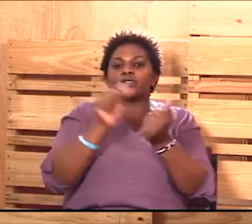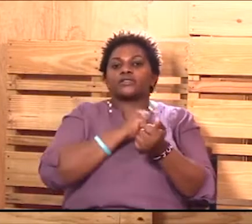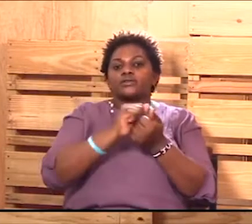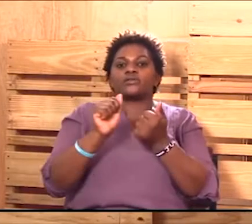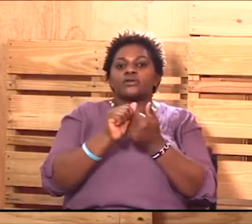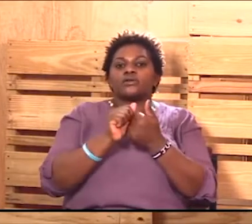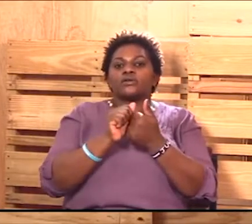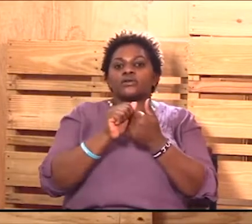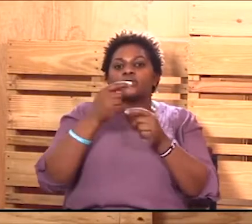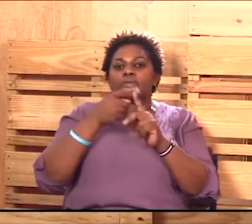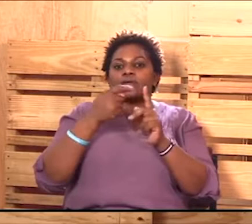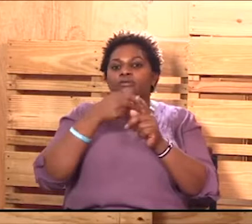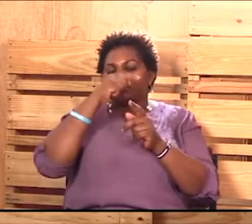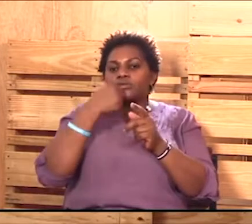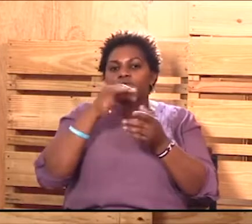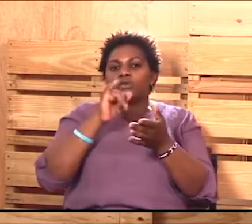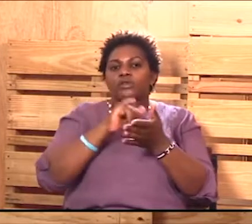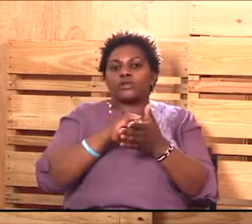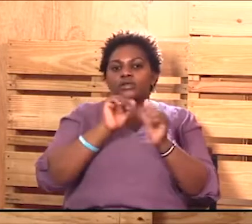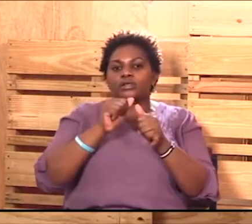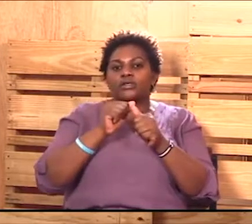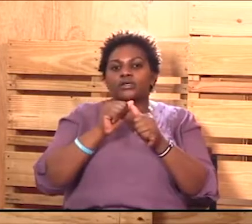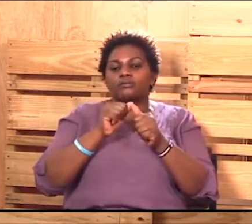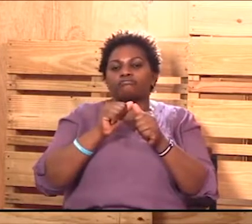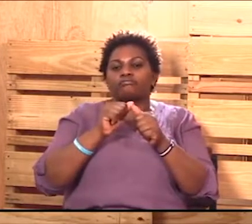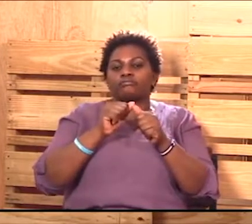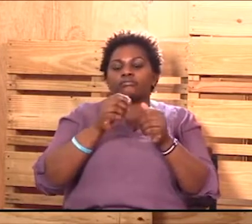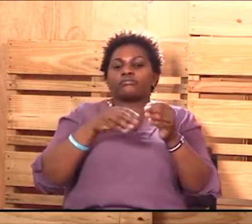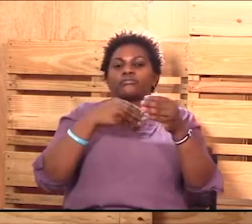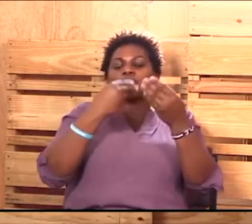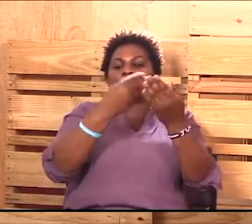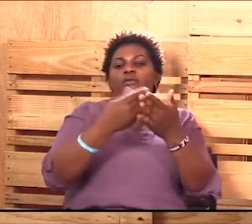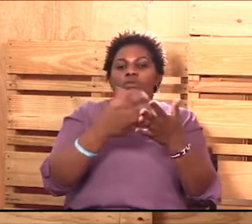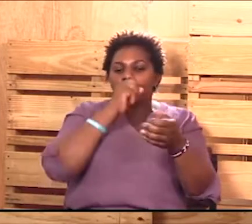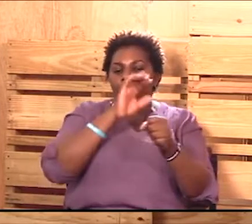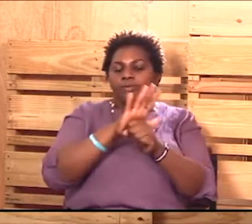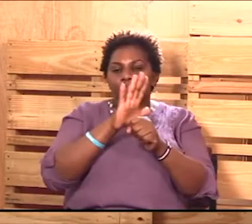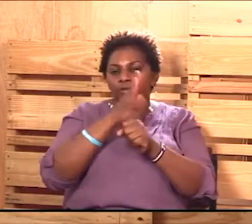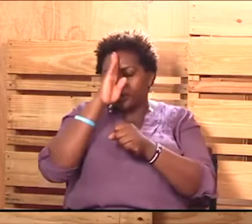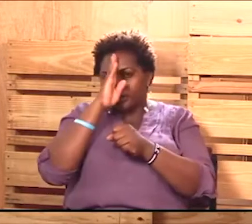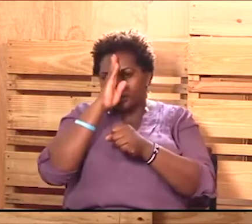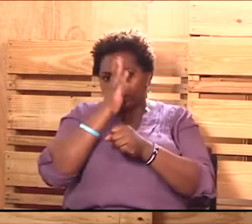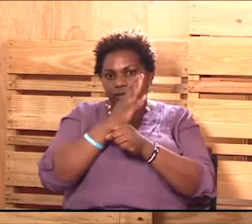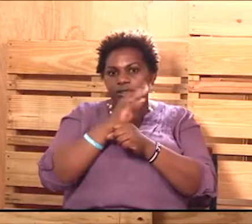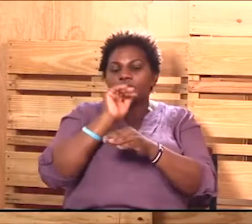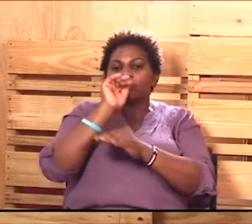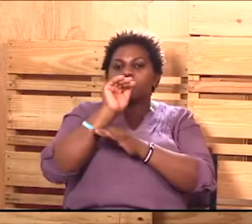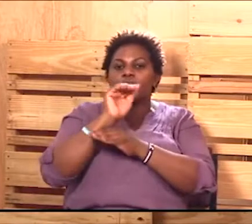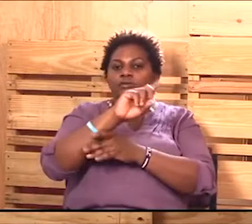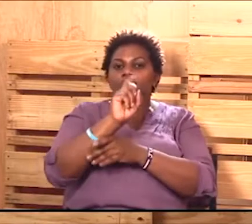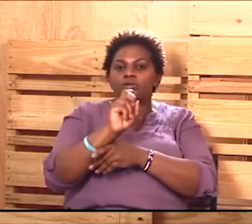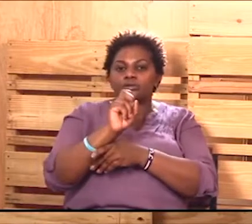them, but so that he can take them to where he had promised. They doubted him. They asked